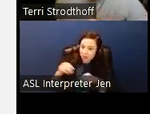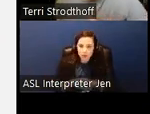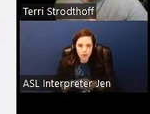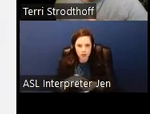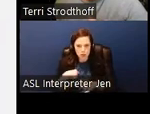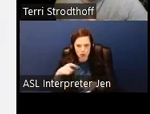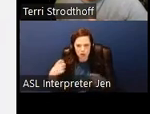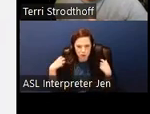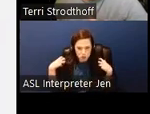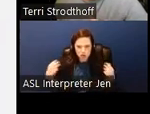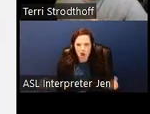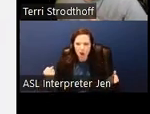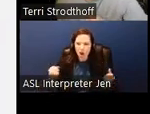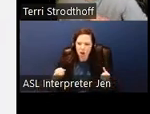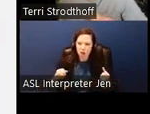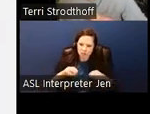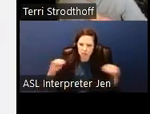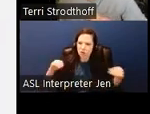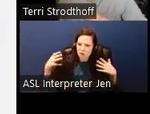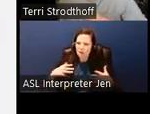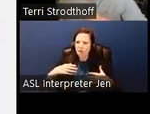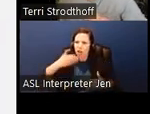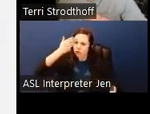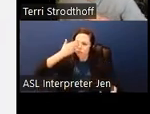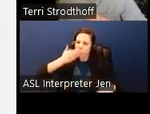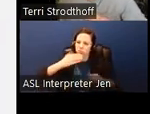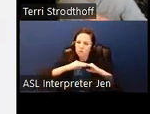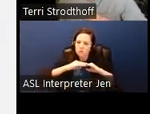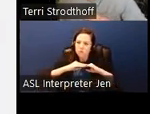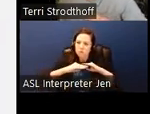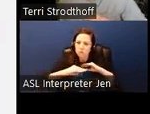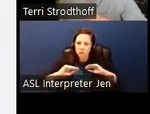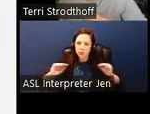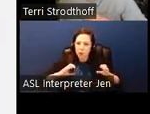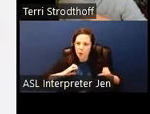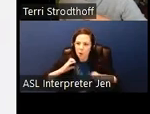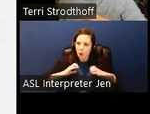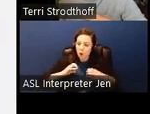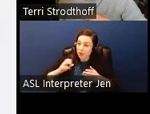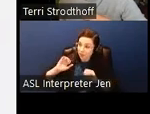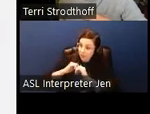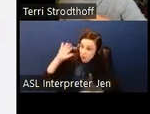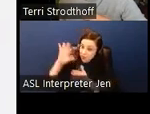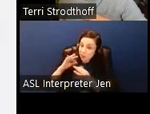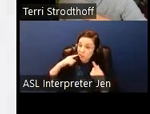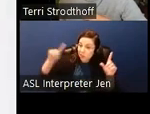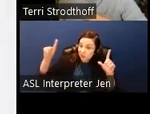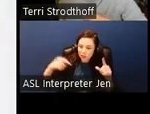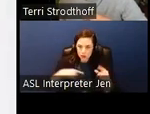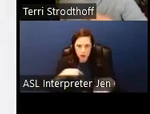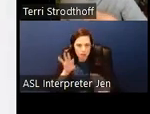strong, fearless, stoic? Is that how I get the attention? Do I need to be perfect at what I